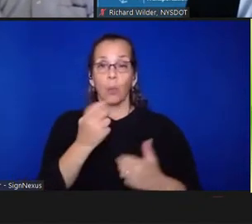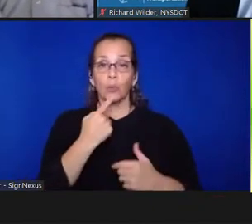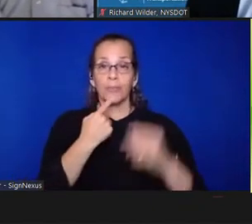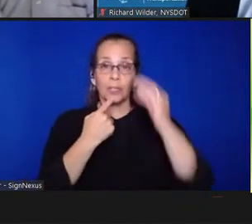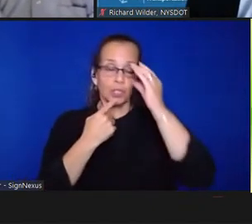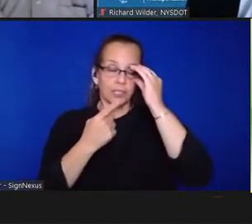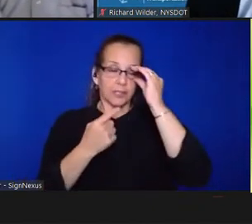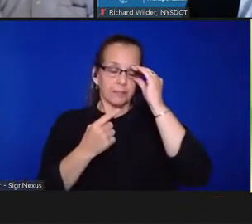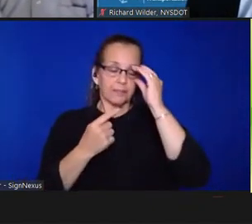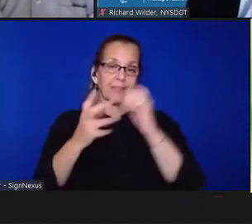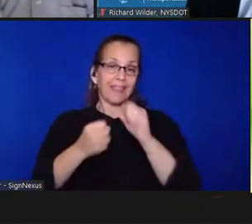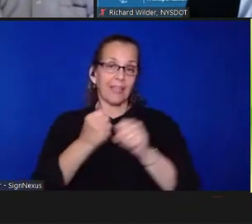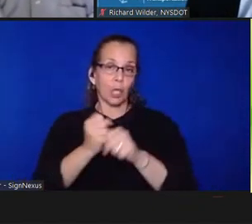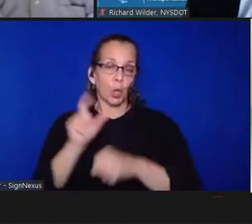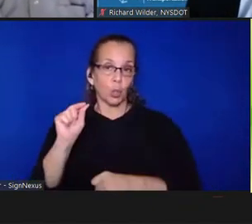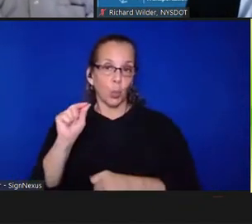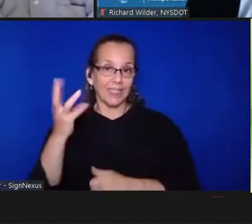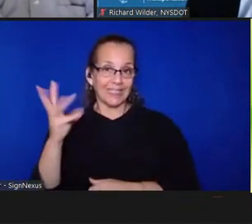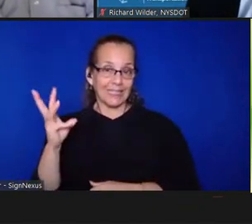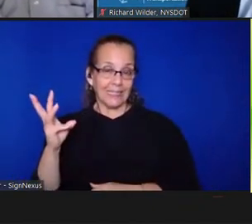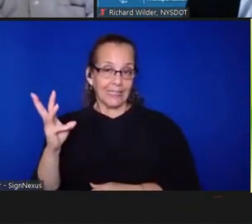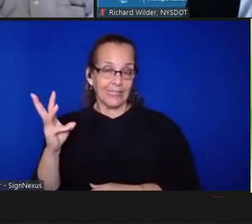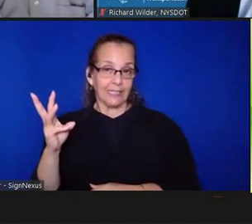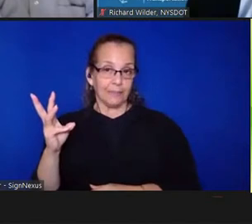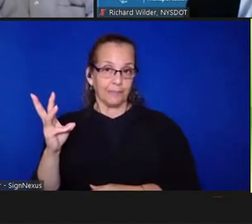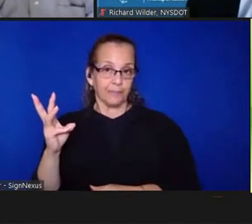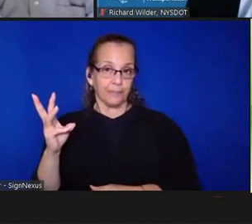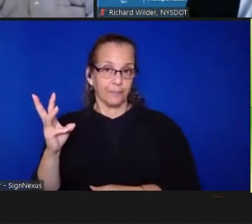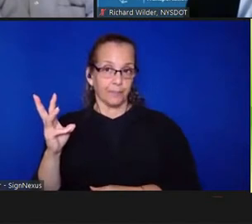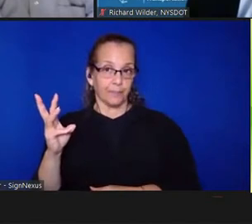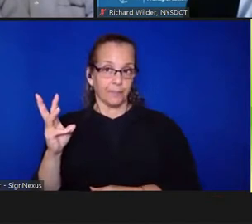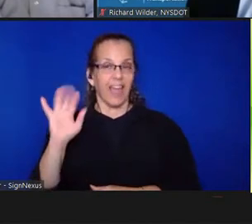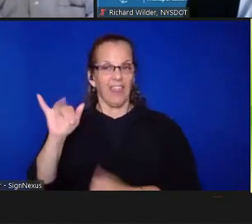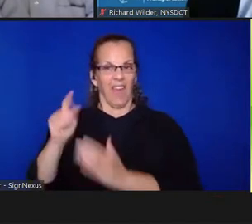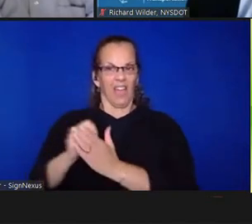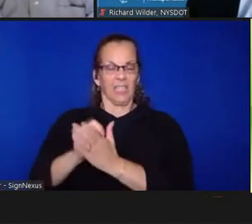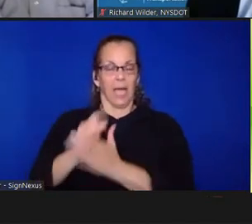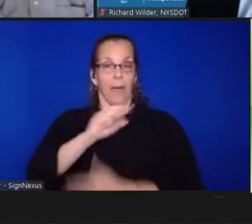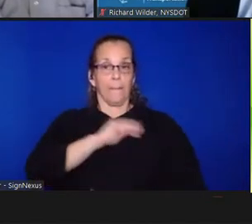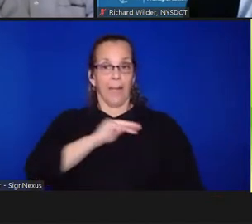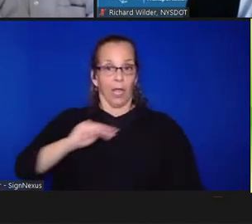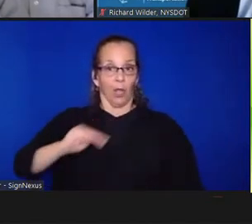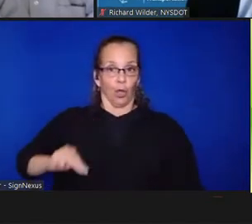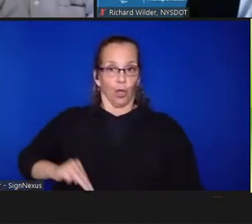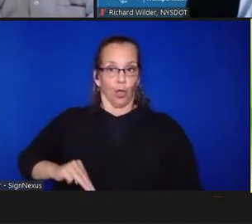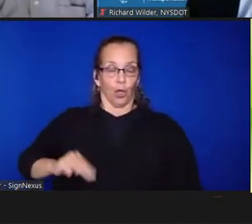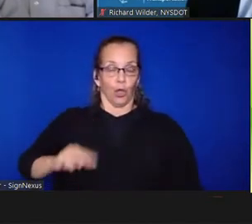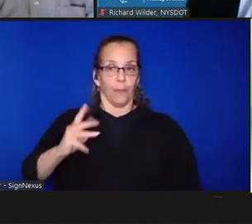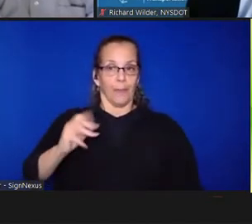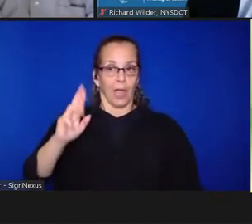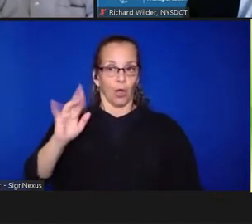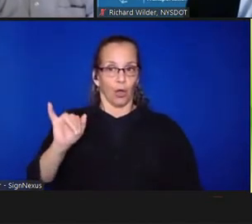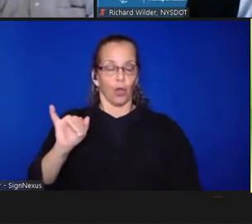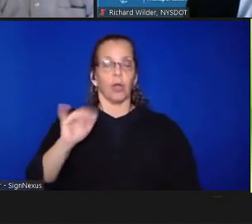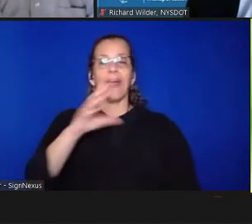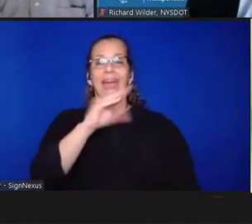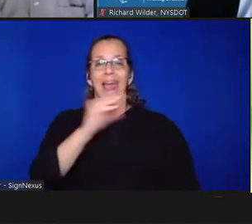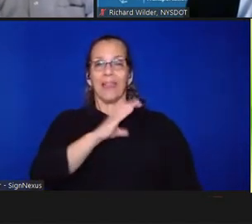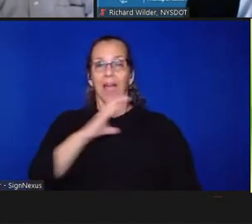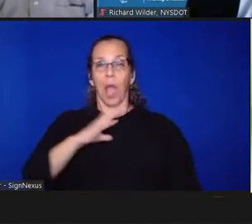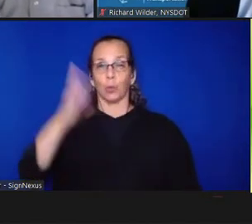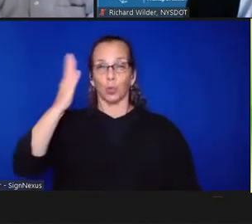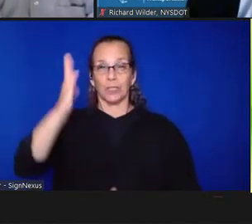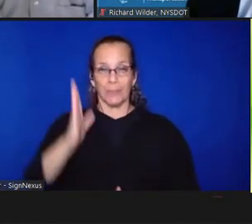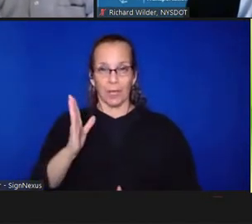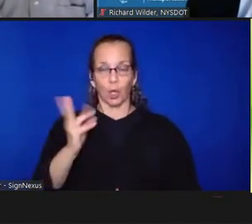2016 the then mayor of New York City along with the council speaker at the time uh